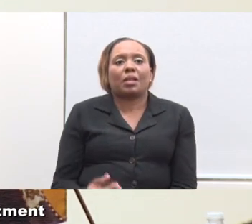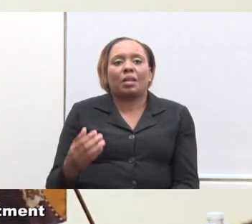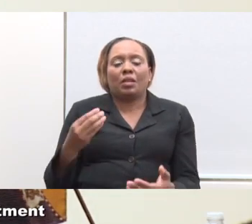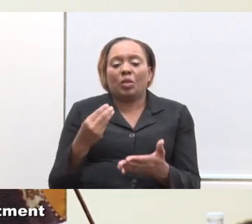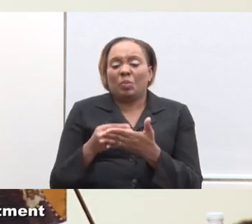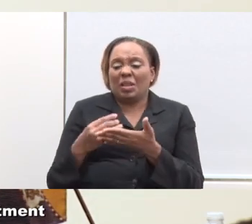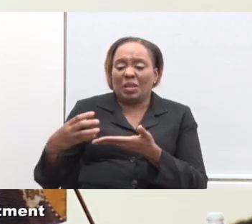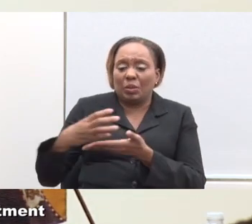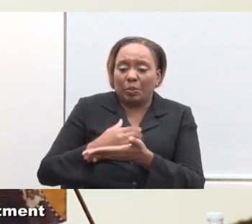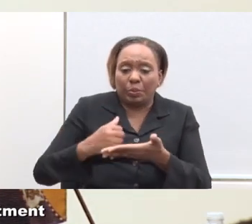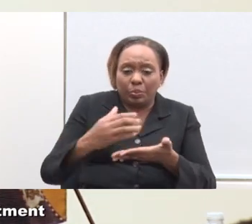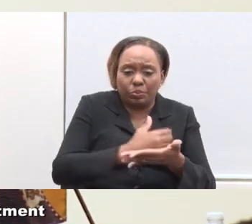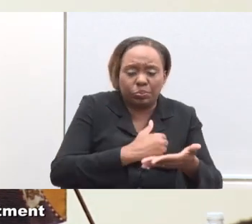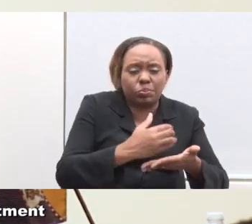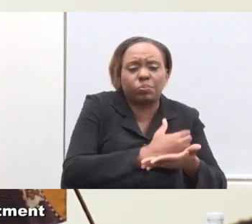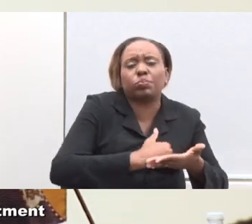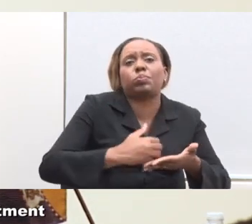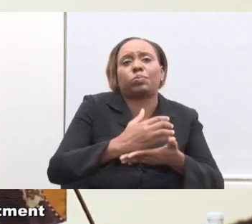understood